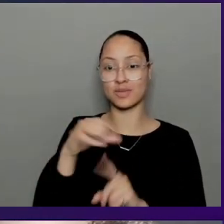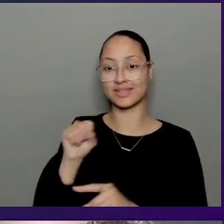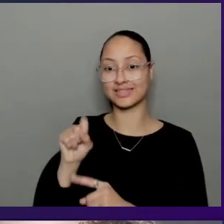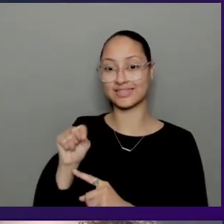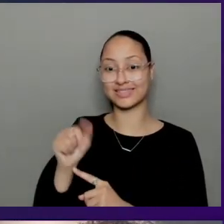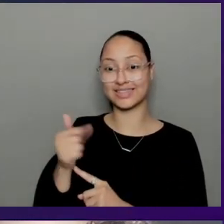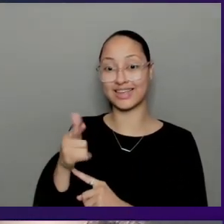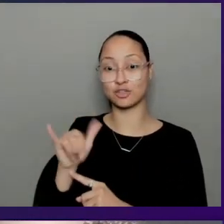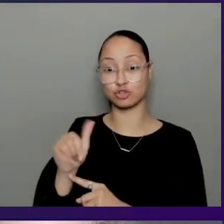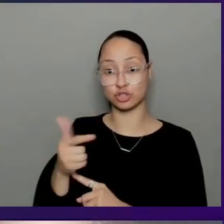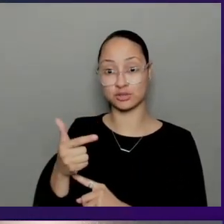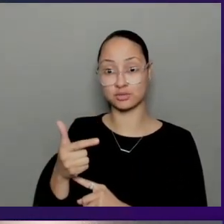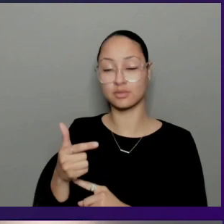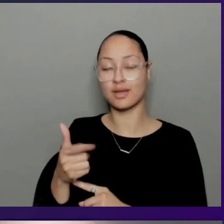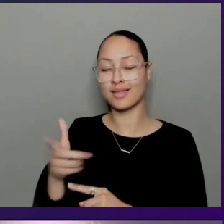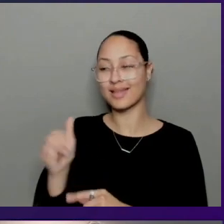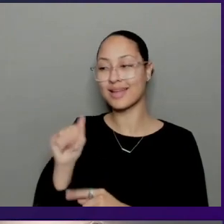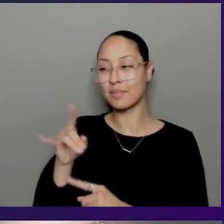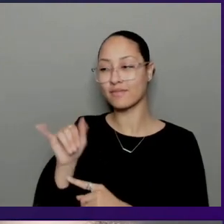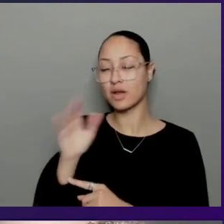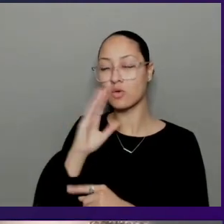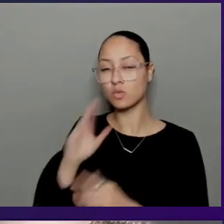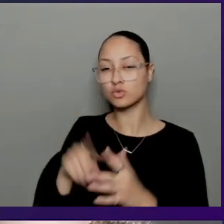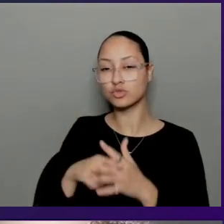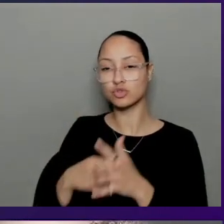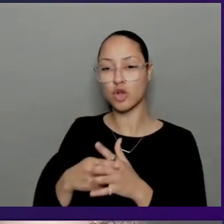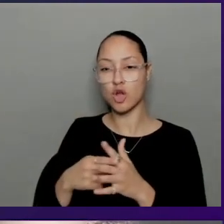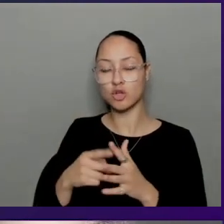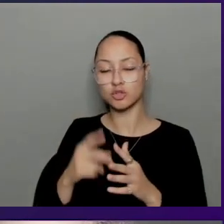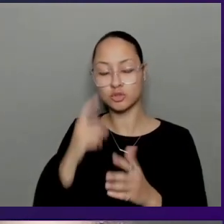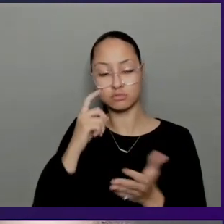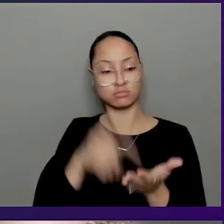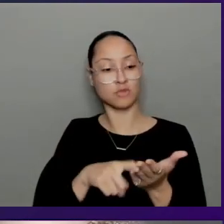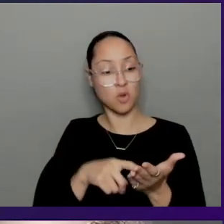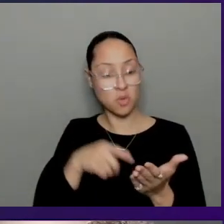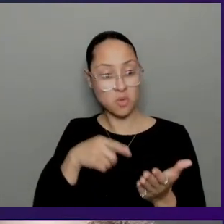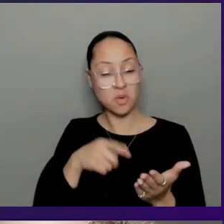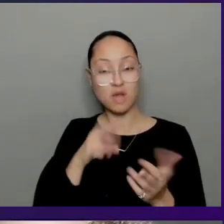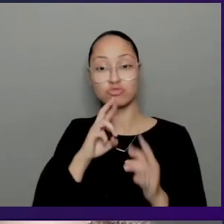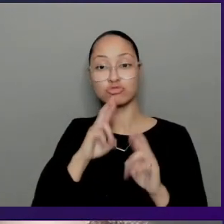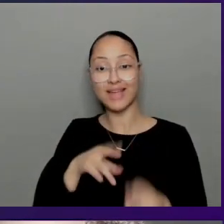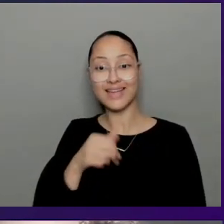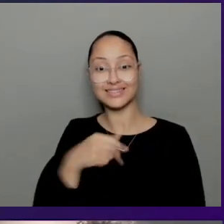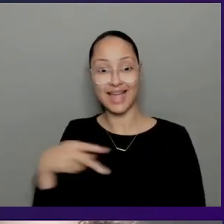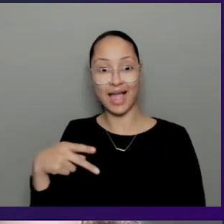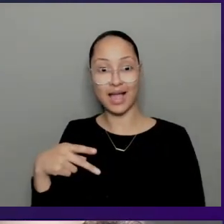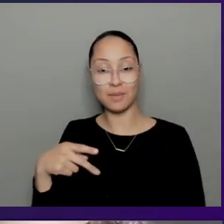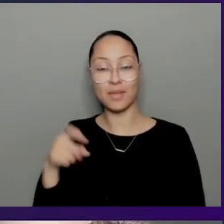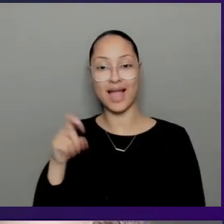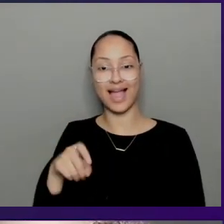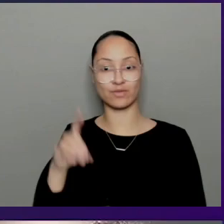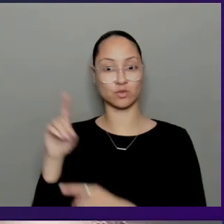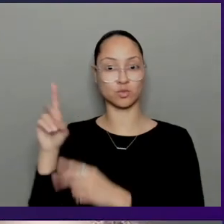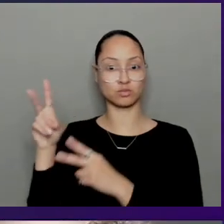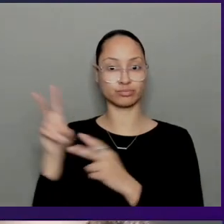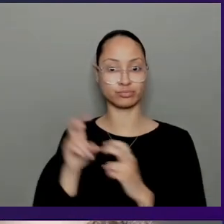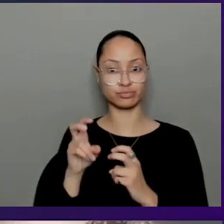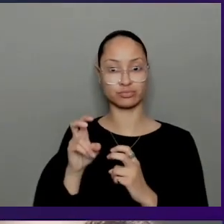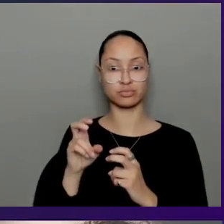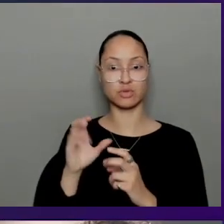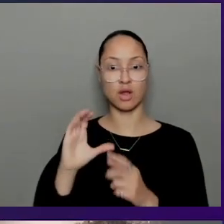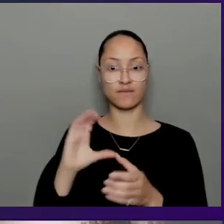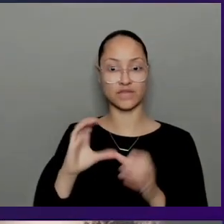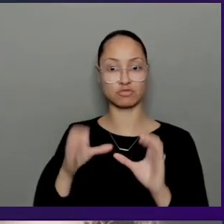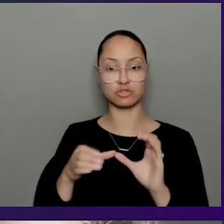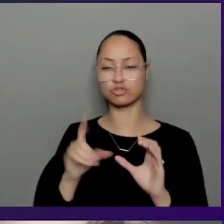downloading configuration and identify that it is a React application and it needs to download configuration, currently just